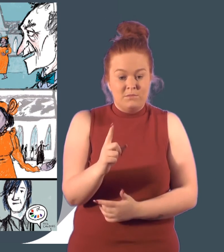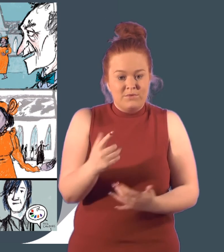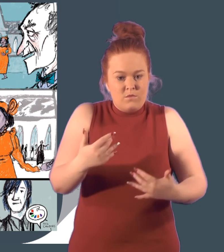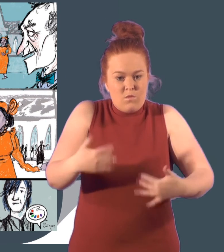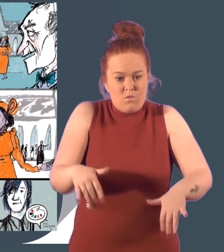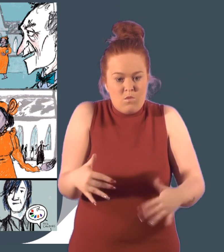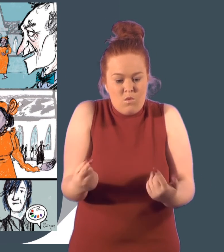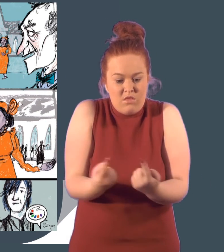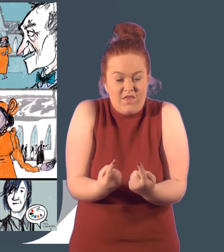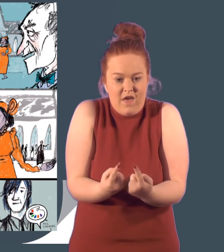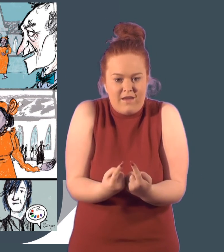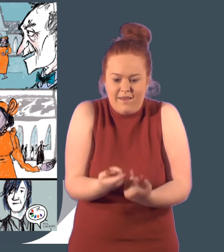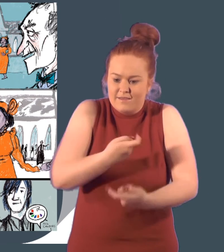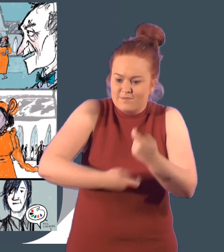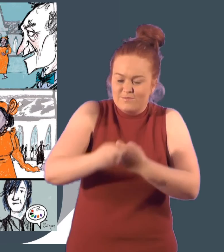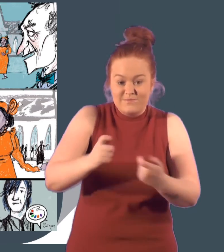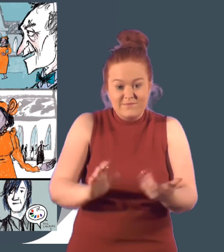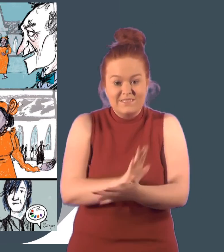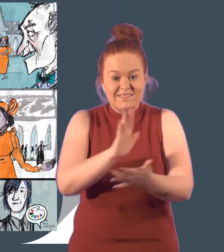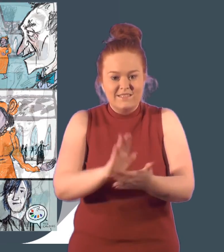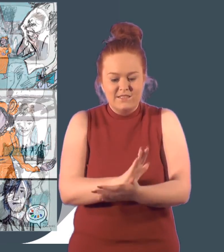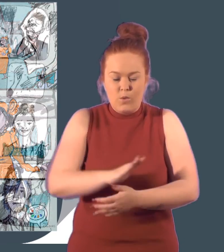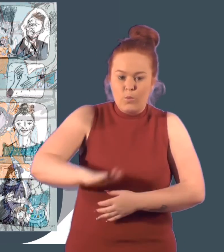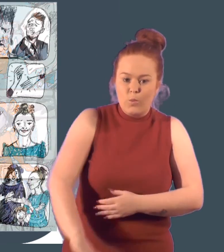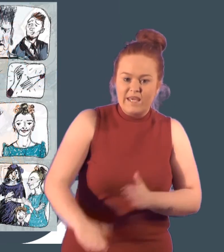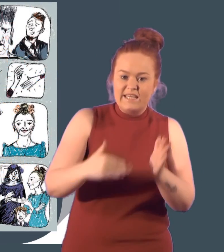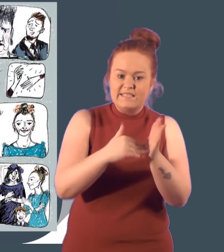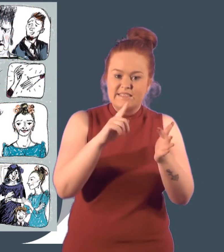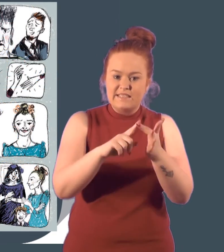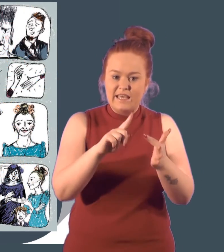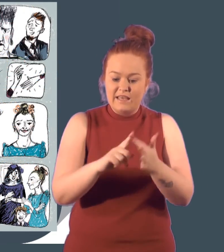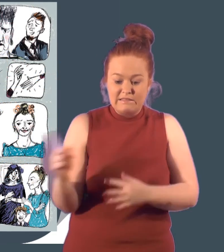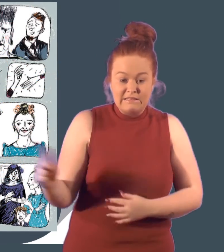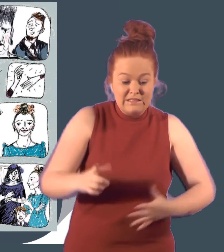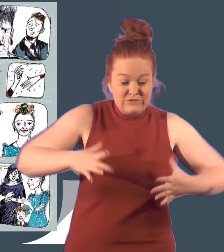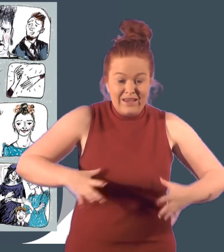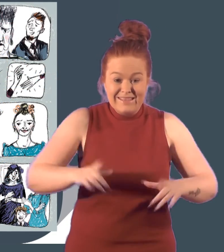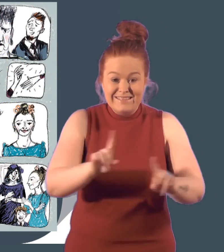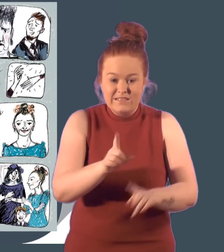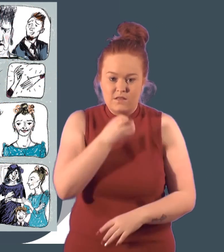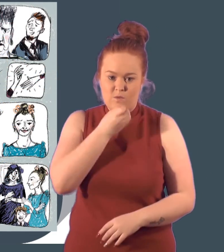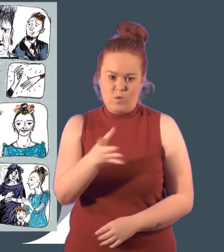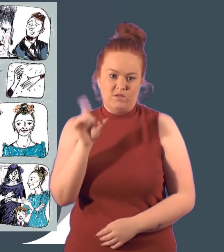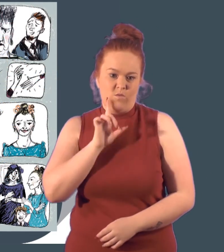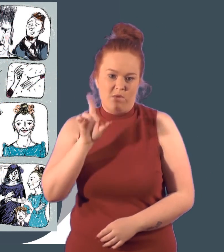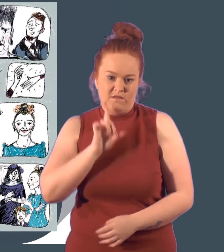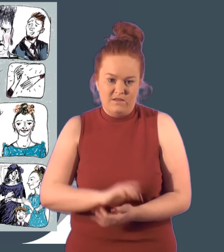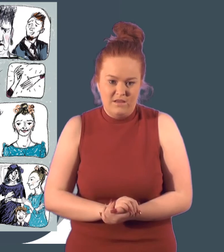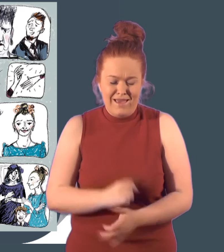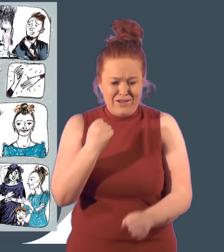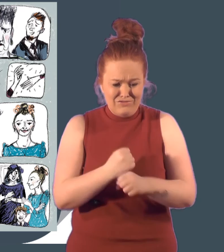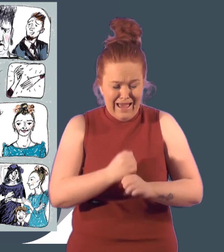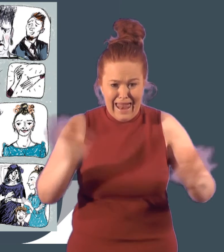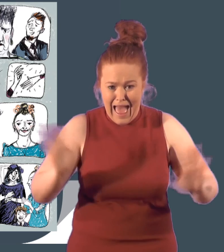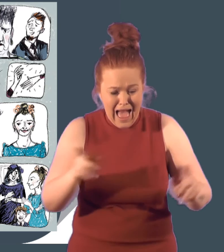happen. And the only thing that lightens the mood is Wheezy turns up dressed as Wonder Woman. And Gran says,